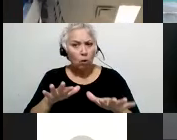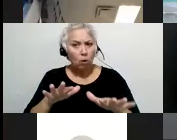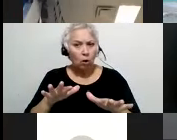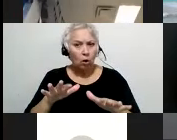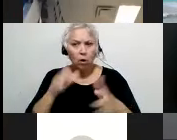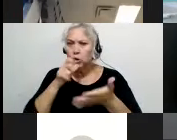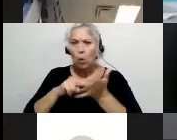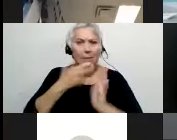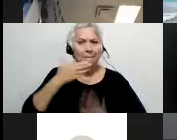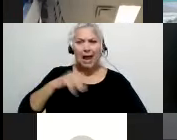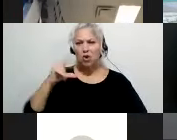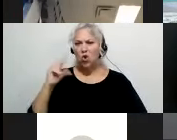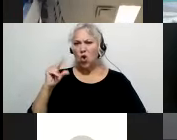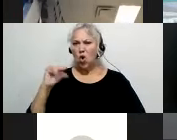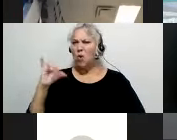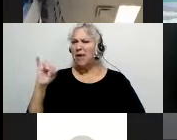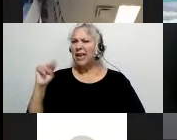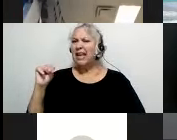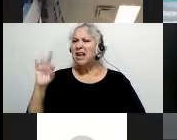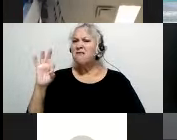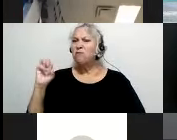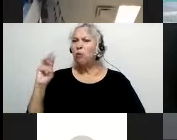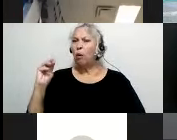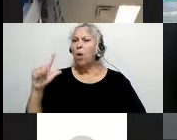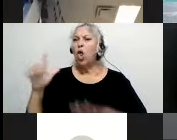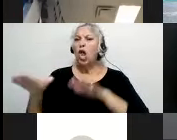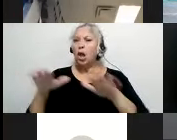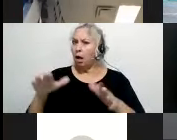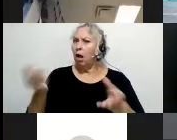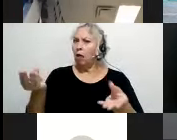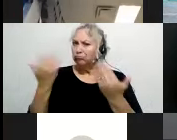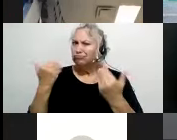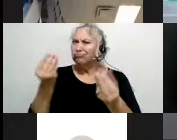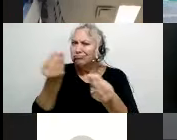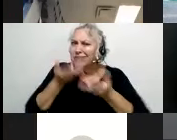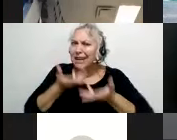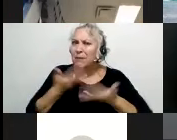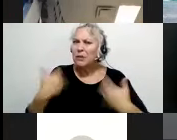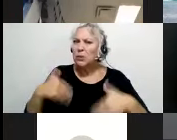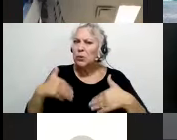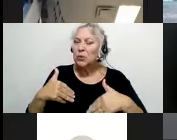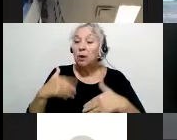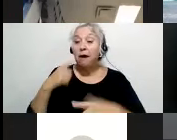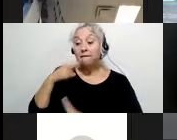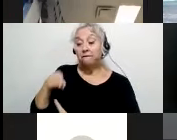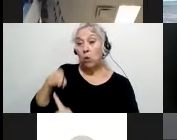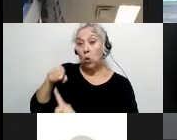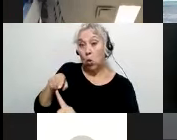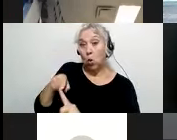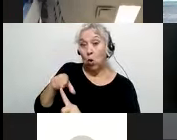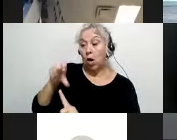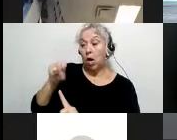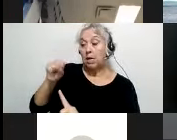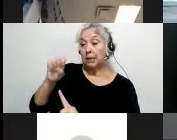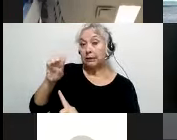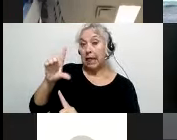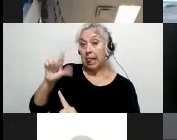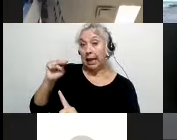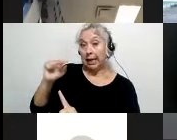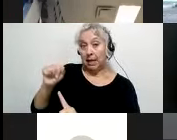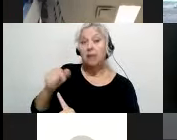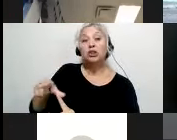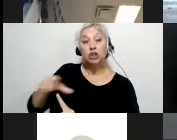that they're bad. Informal assessments can provide us great information. So for Selena, she took this ELSA